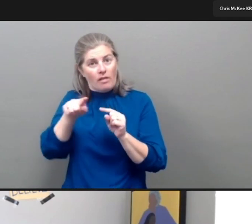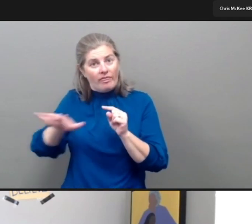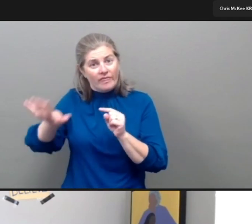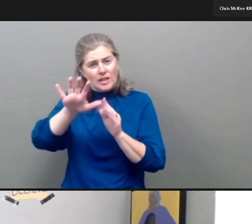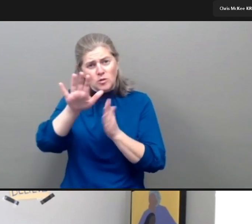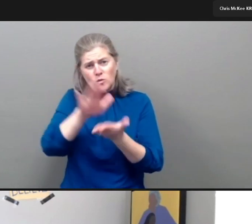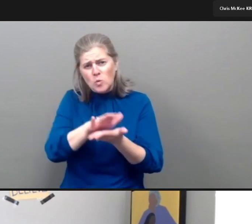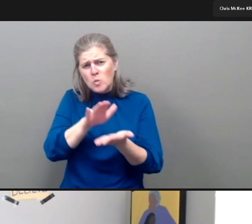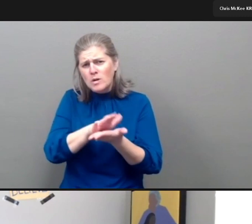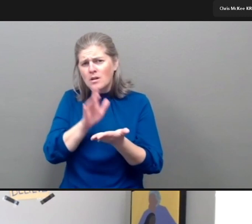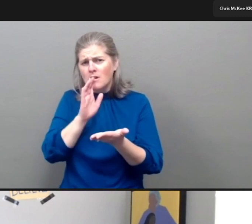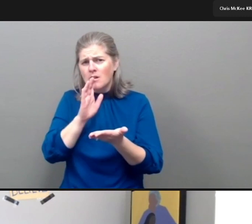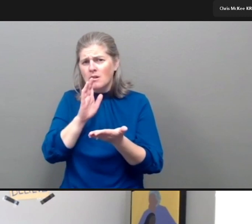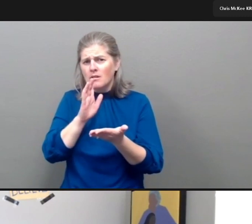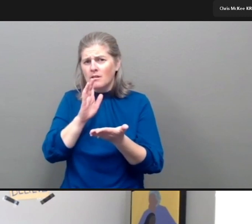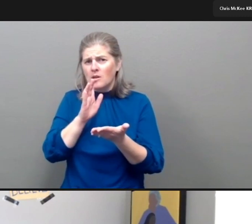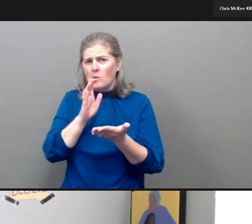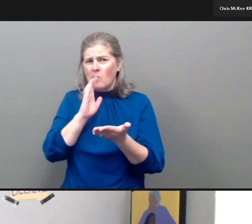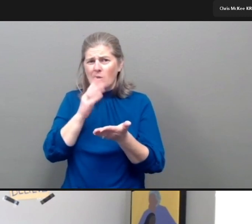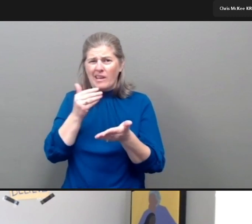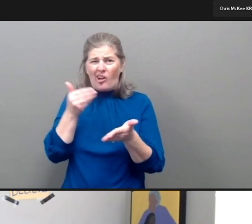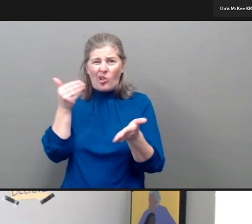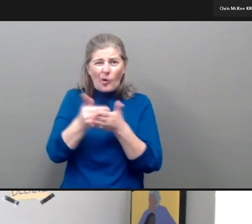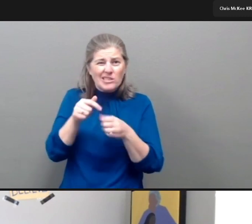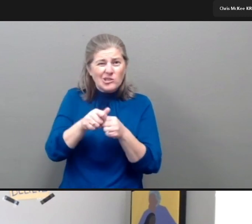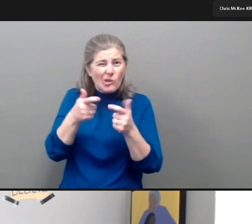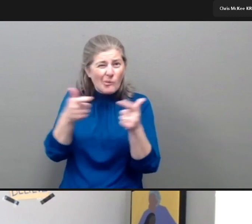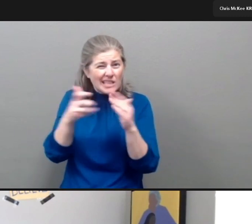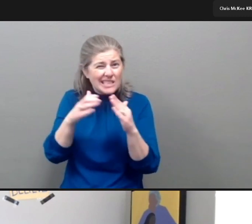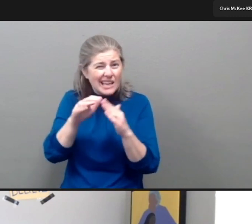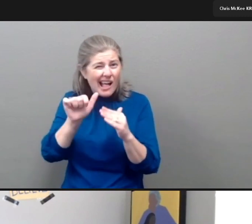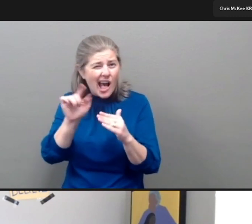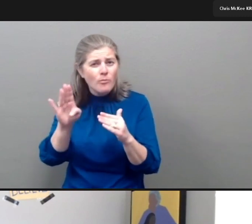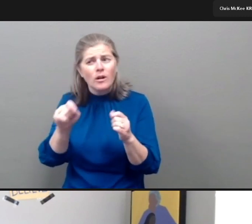going to be sort of proximity to the metro area, a rural